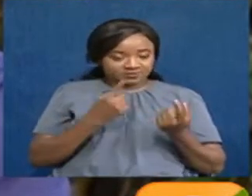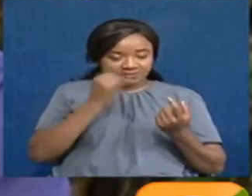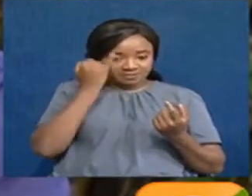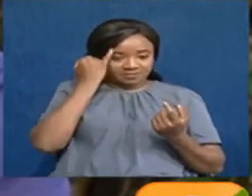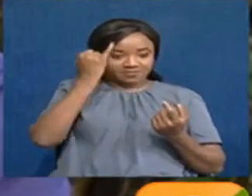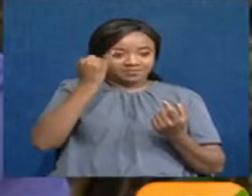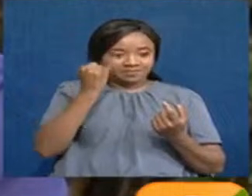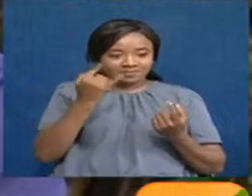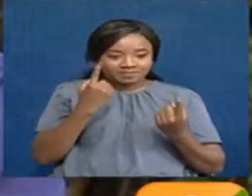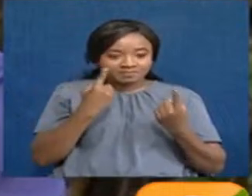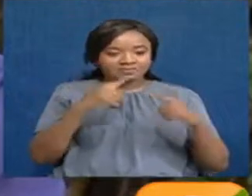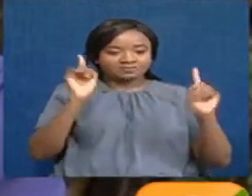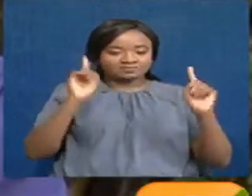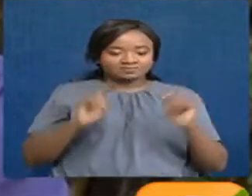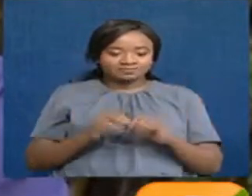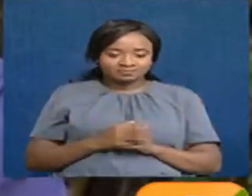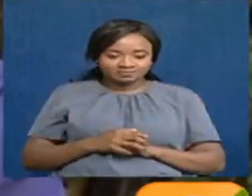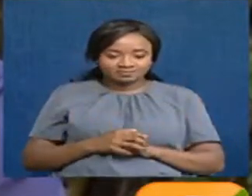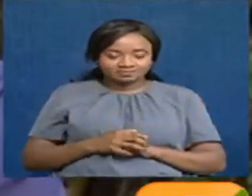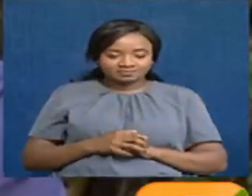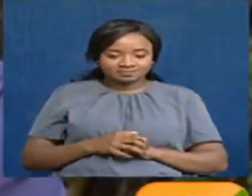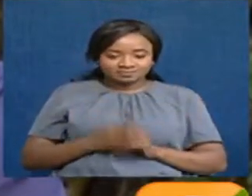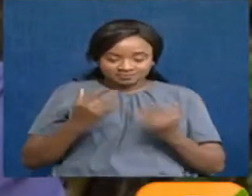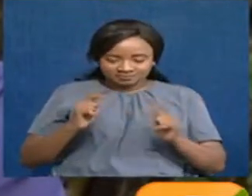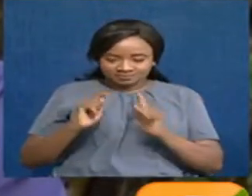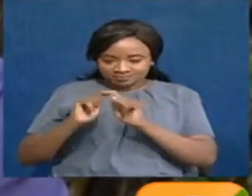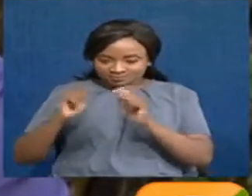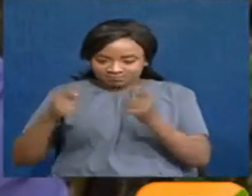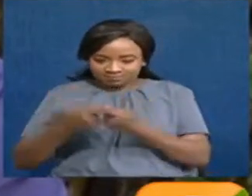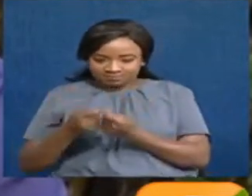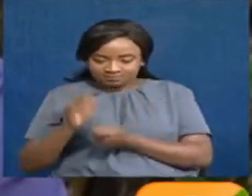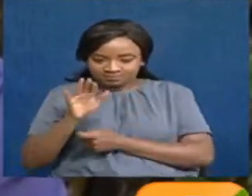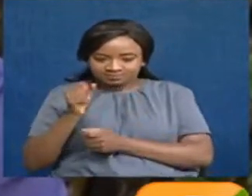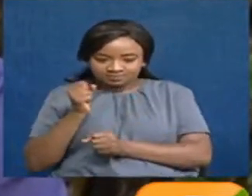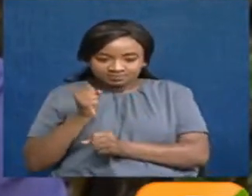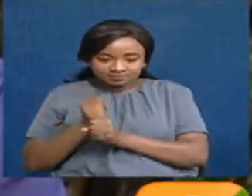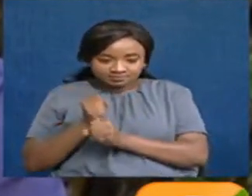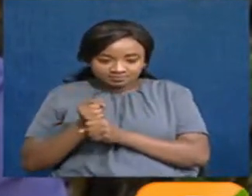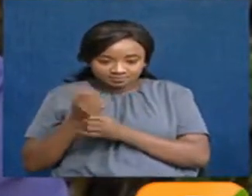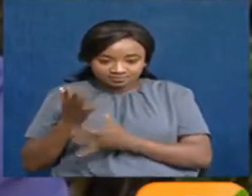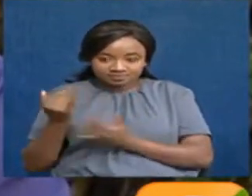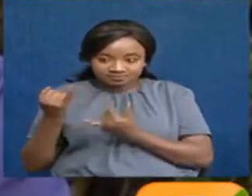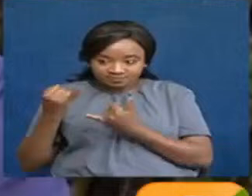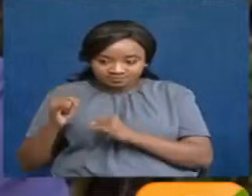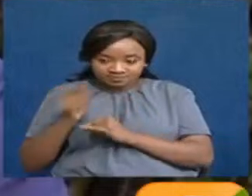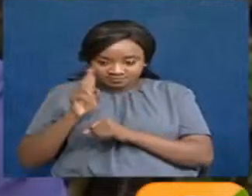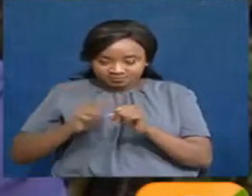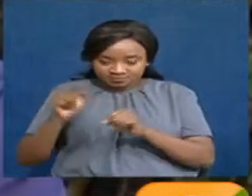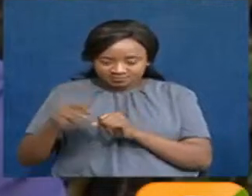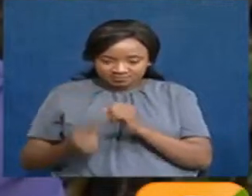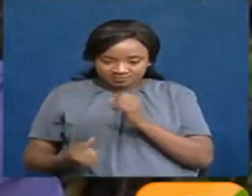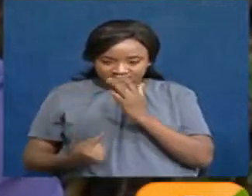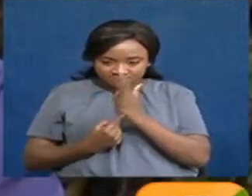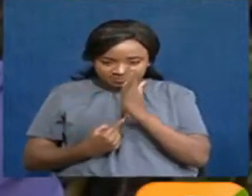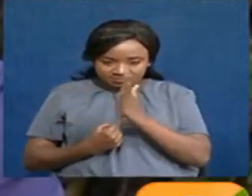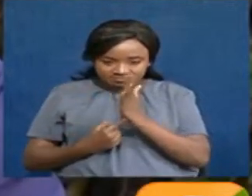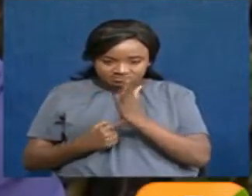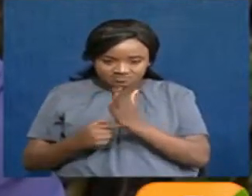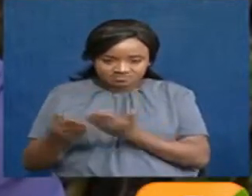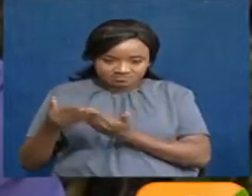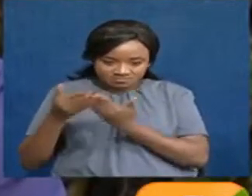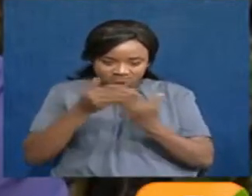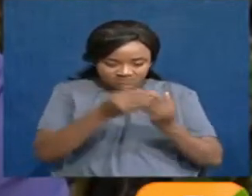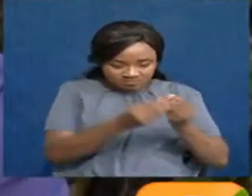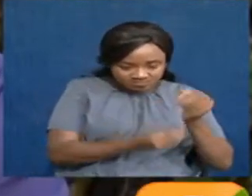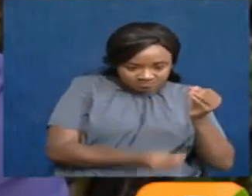attempts that the teams are doing now, the team of scientists, is trying to use now this technology to be able to